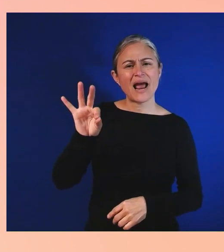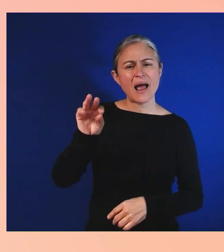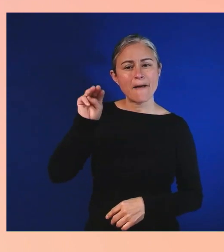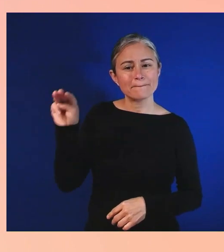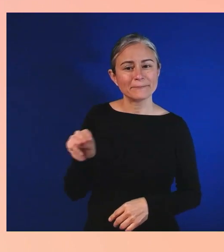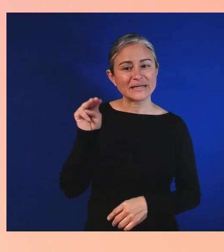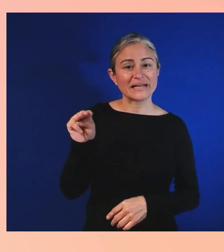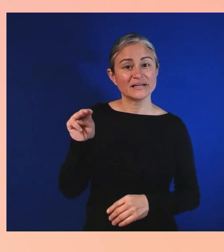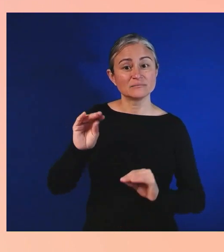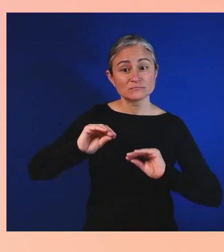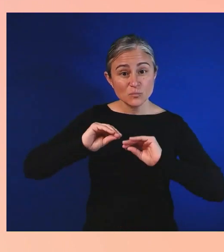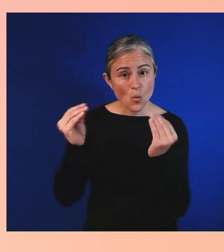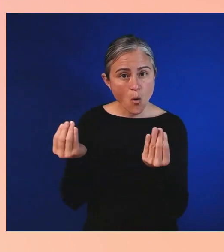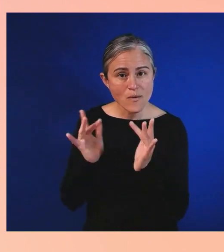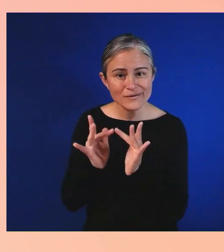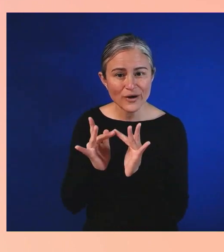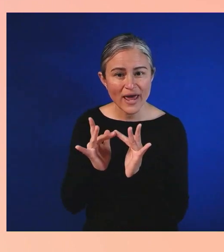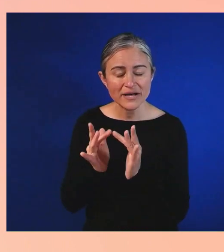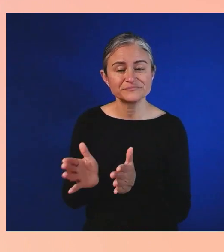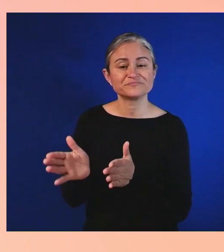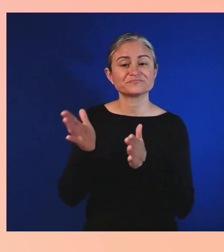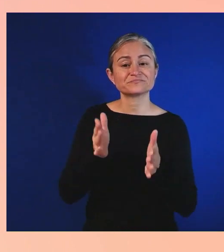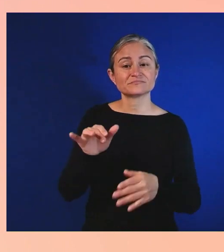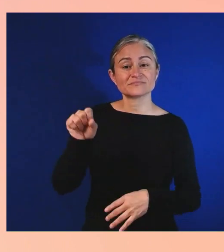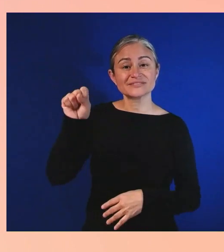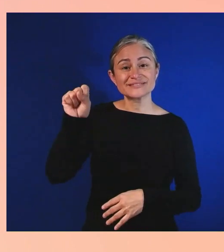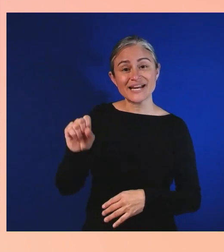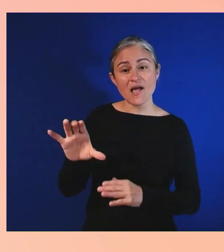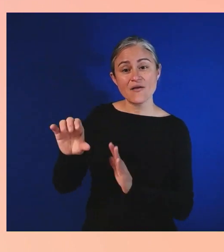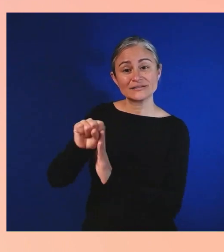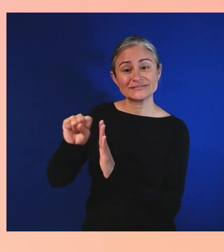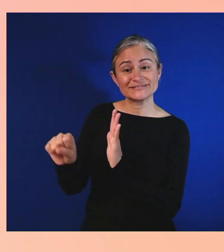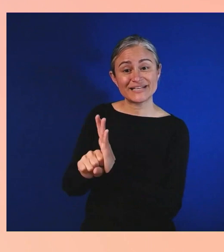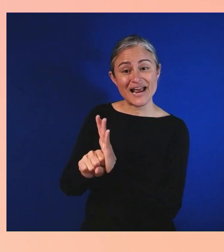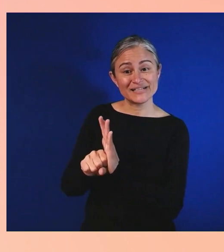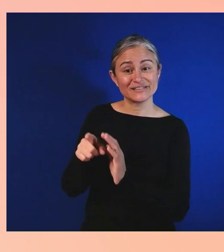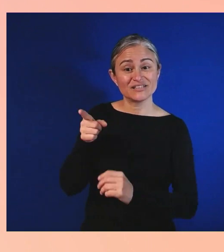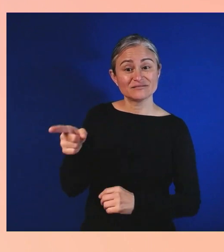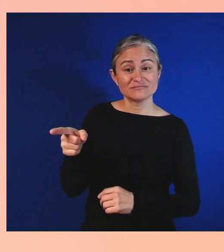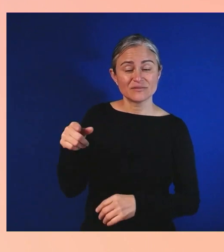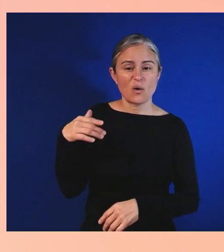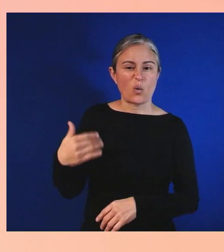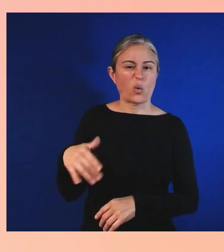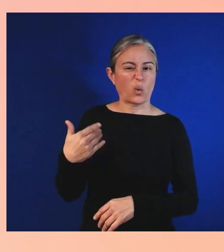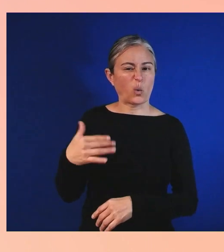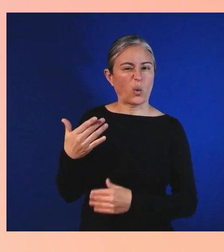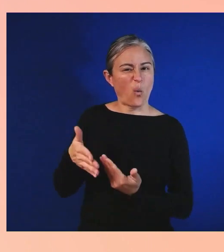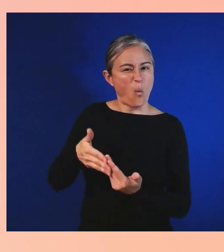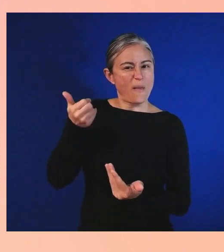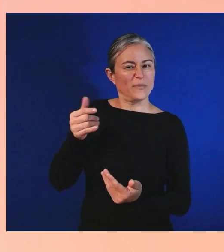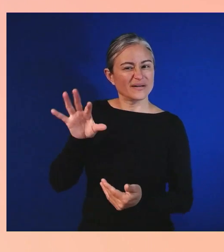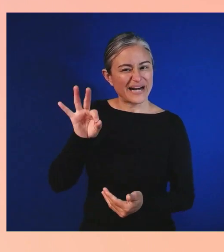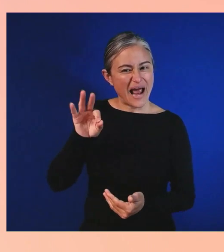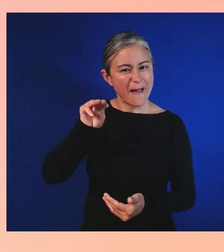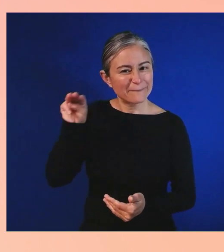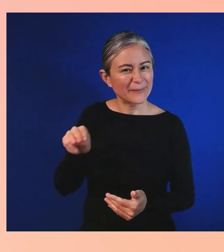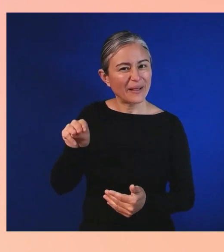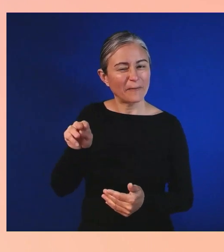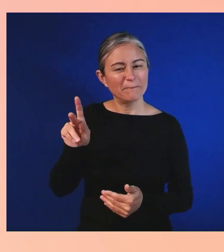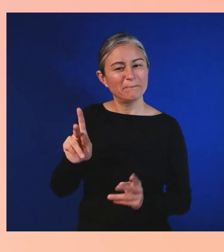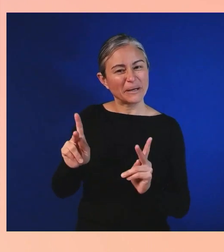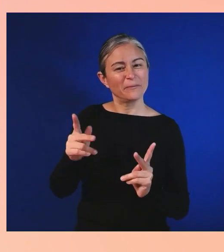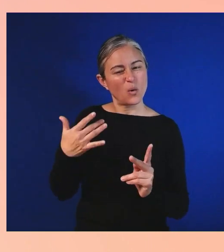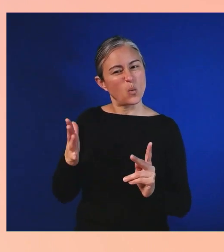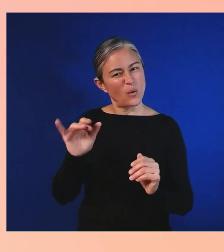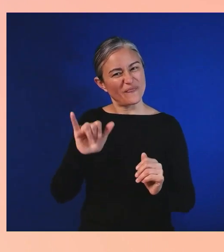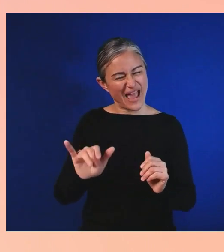access. So what we really need to see, and what I hope we can see at the state and local level, is prioritization of getting people